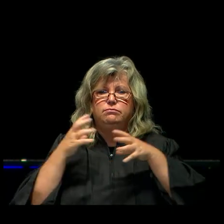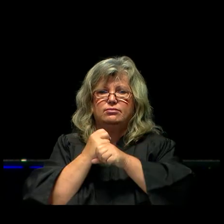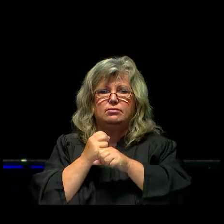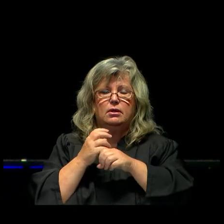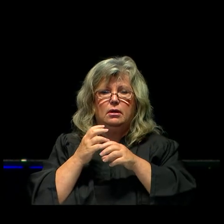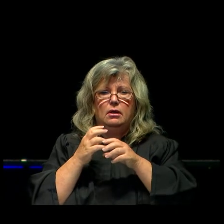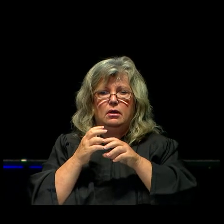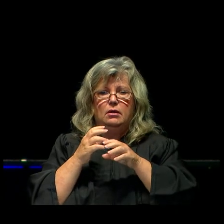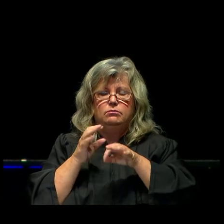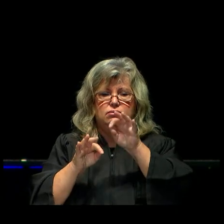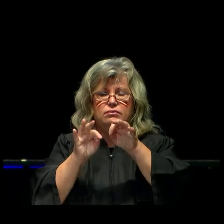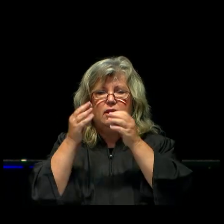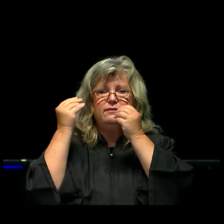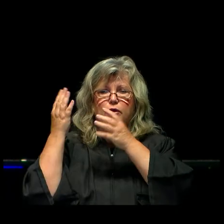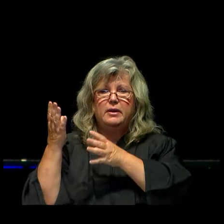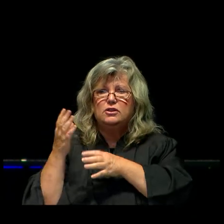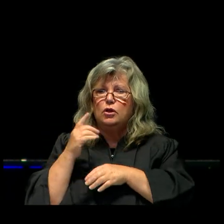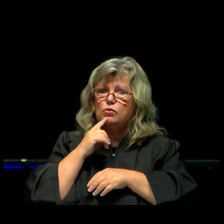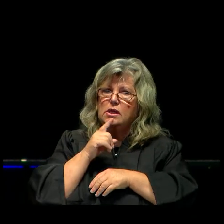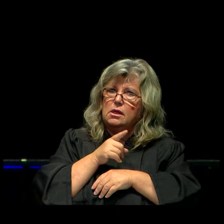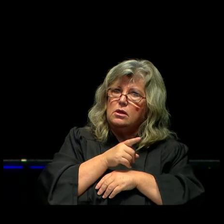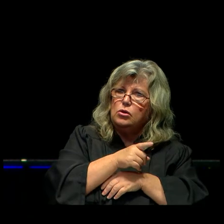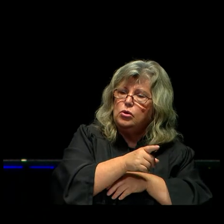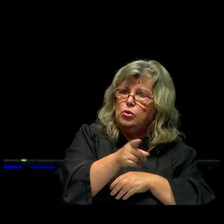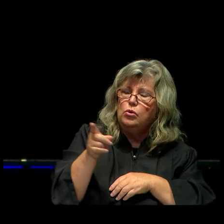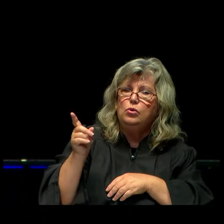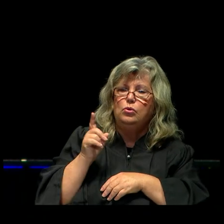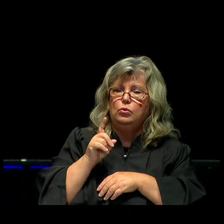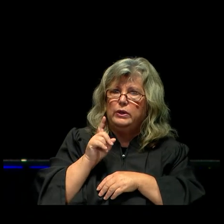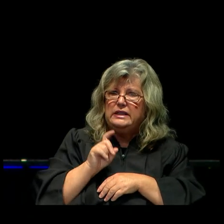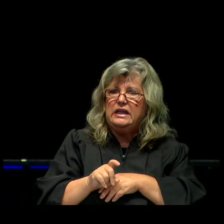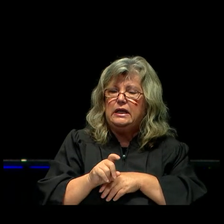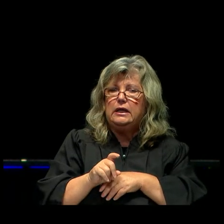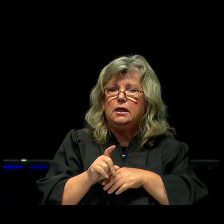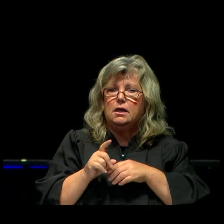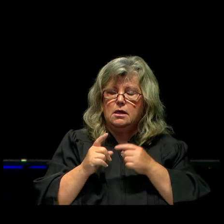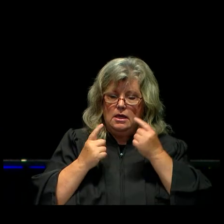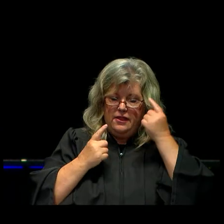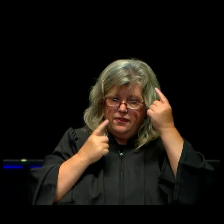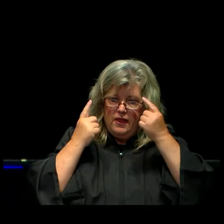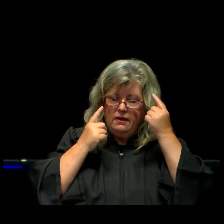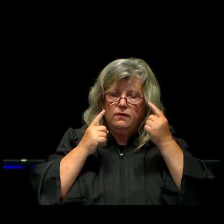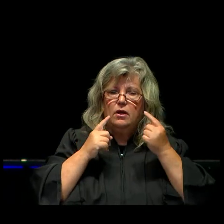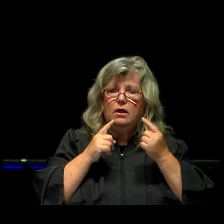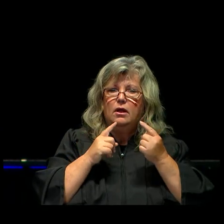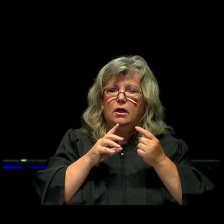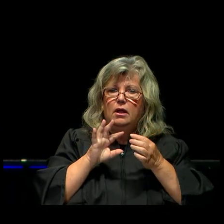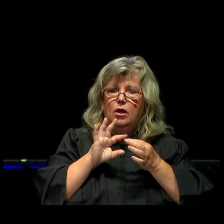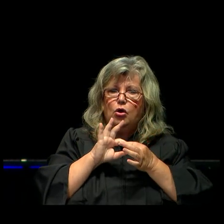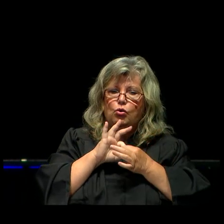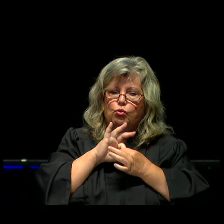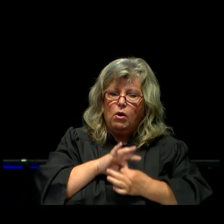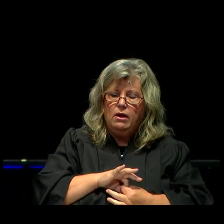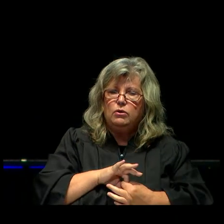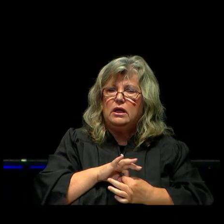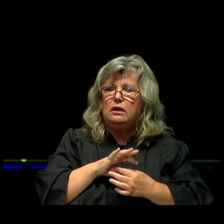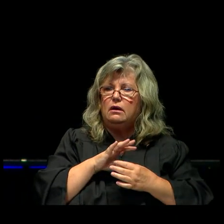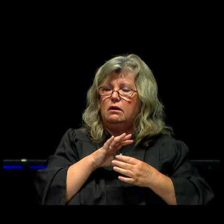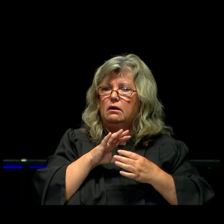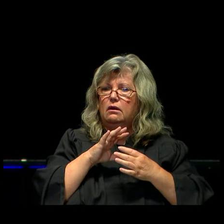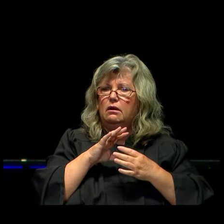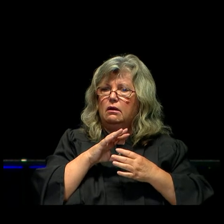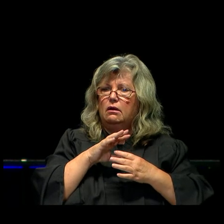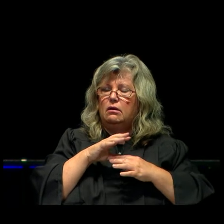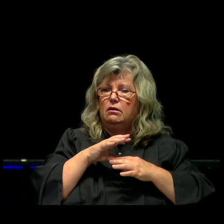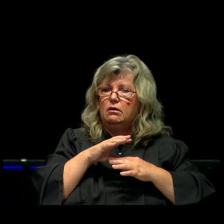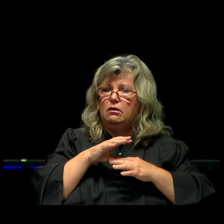to really depend on you to be thinking, thoughtful, grounded individuals who are going to turn around